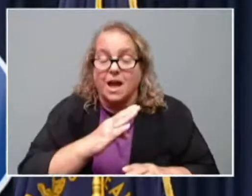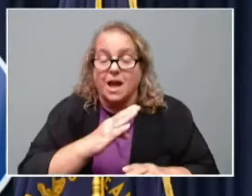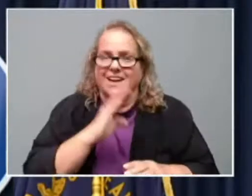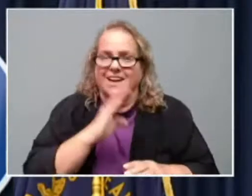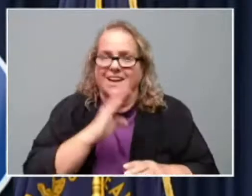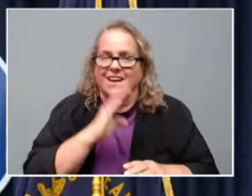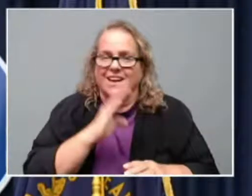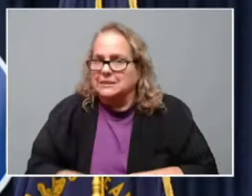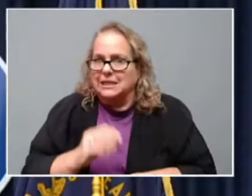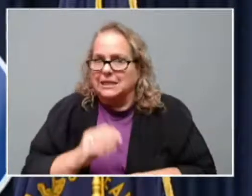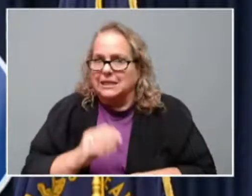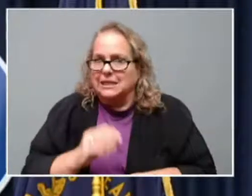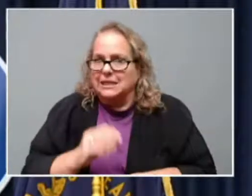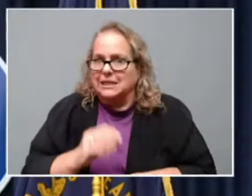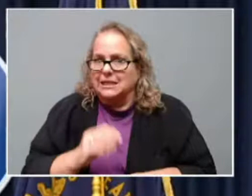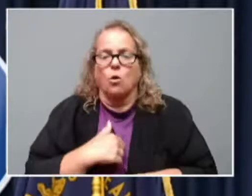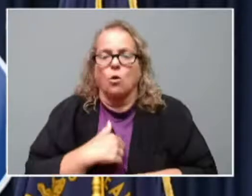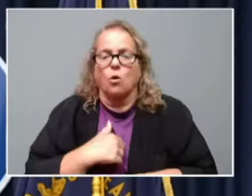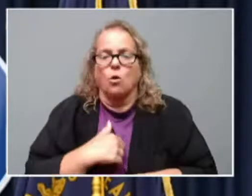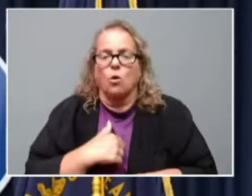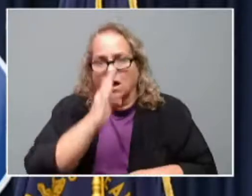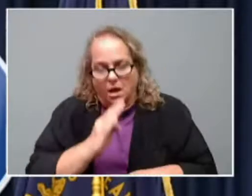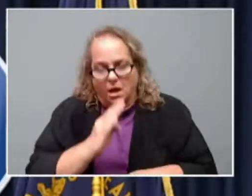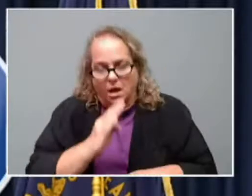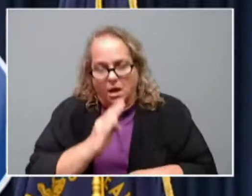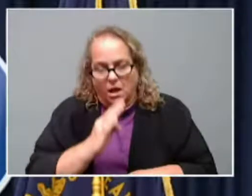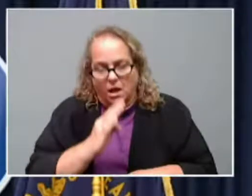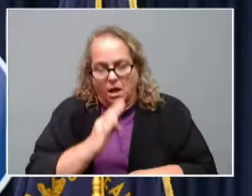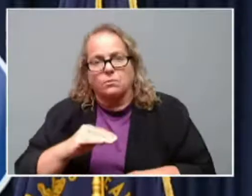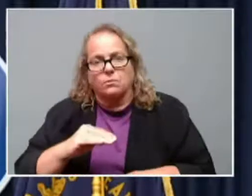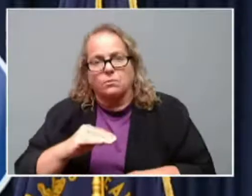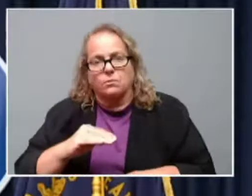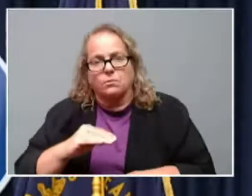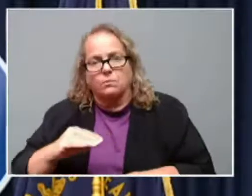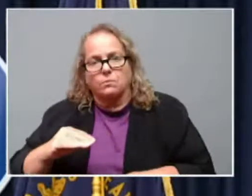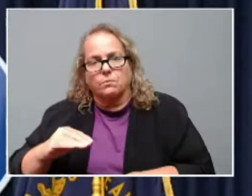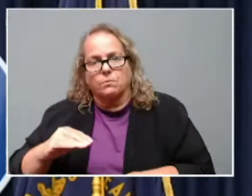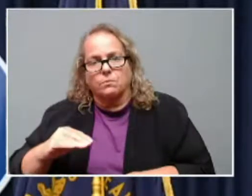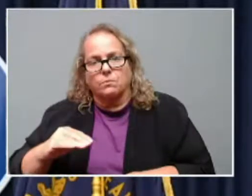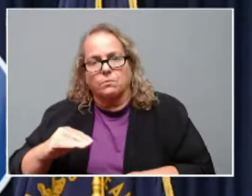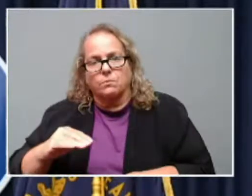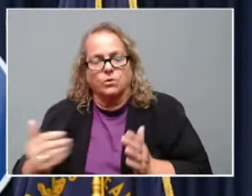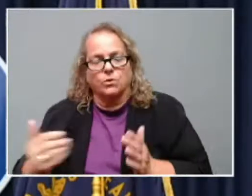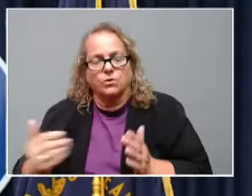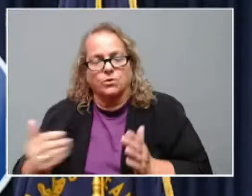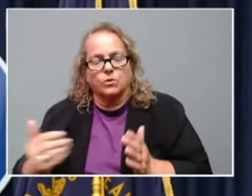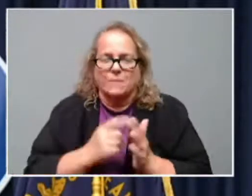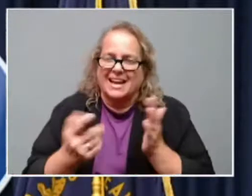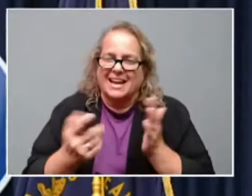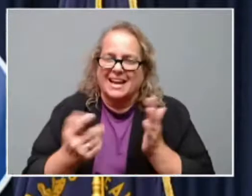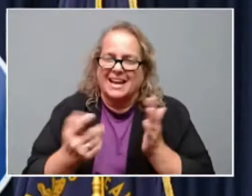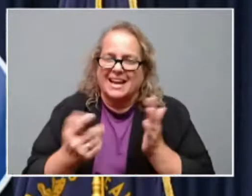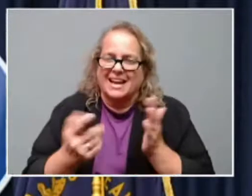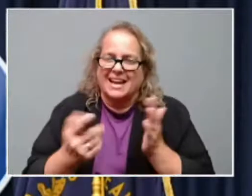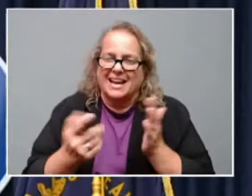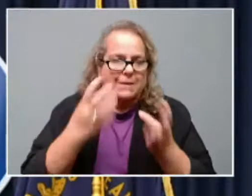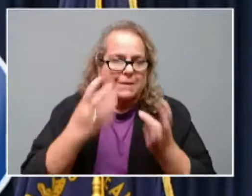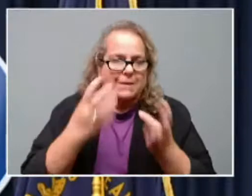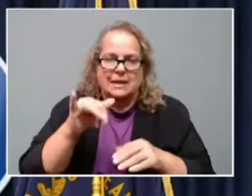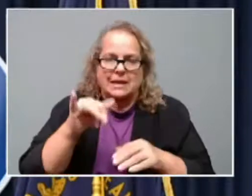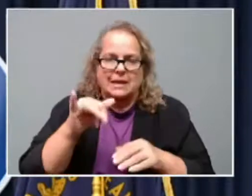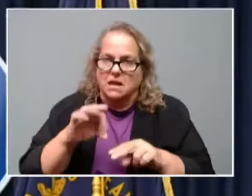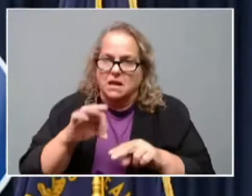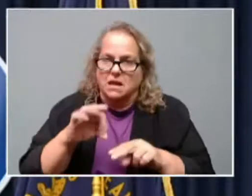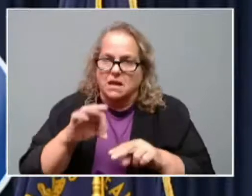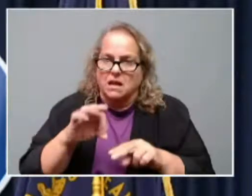but kind of that new plateau. Again, we've had so many days of decreases. I'd be